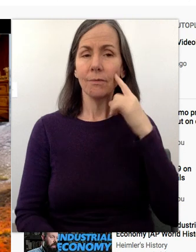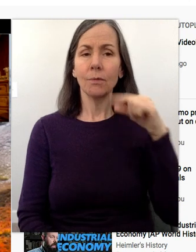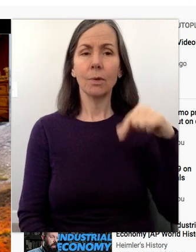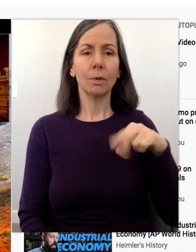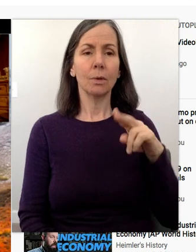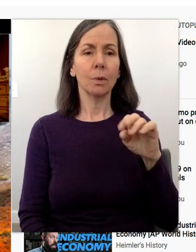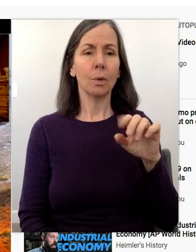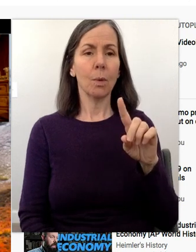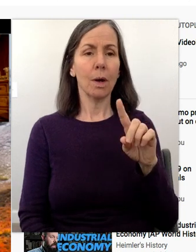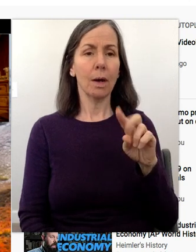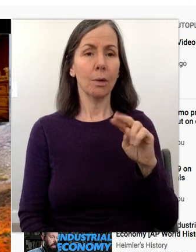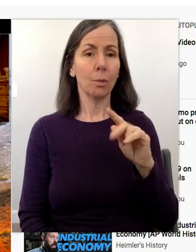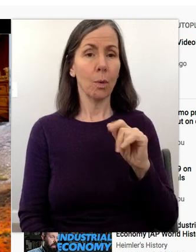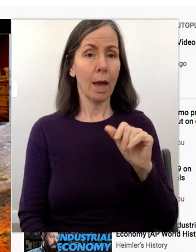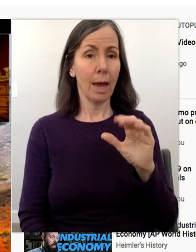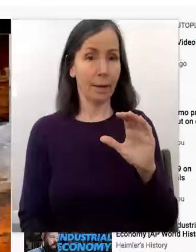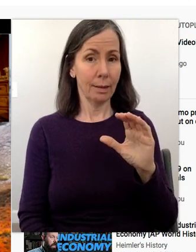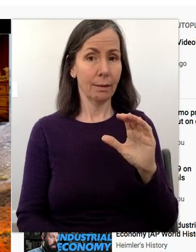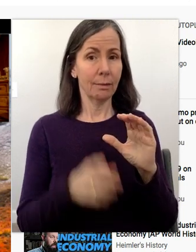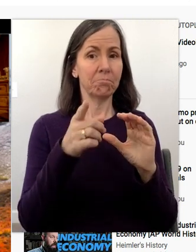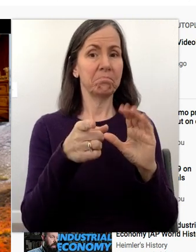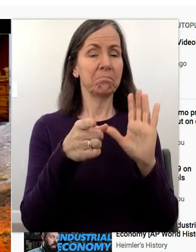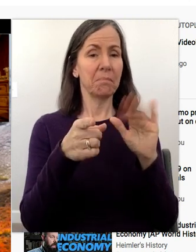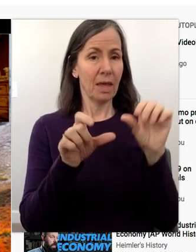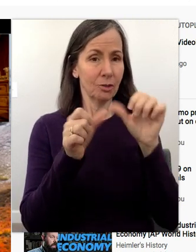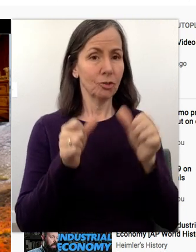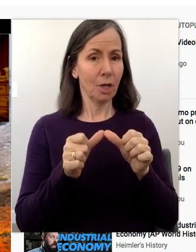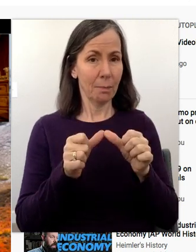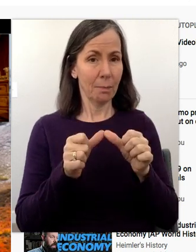function, it looks like this.